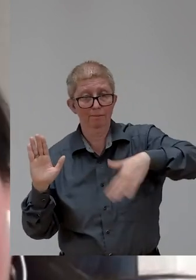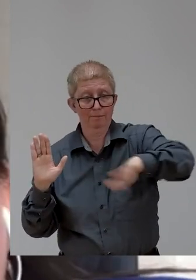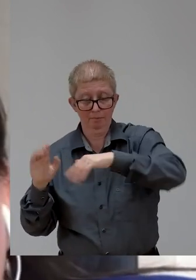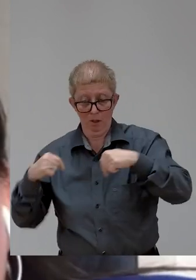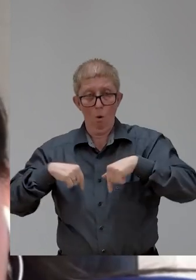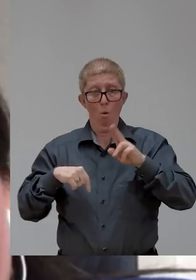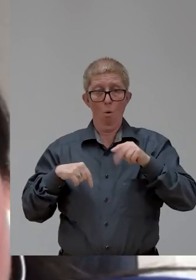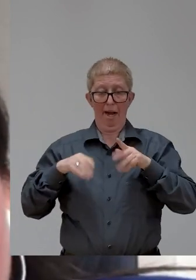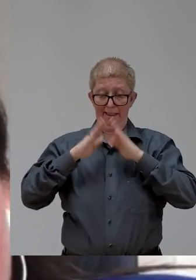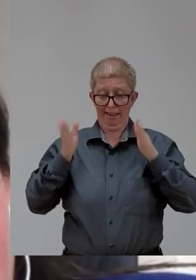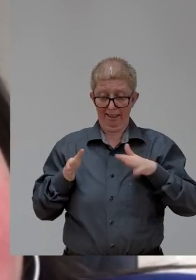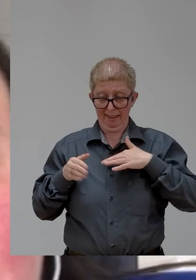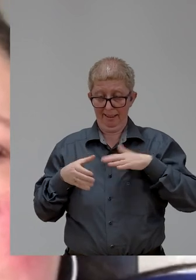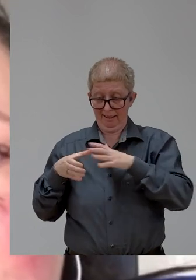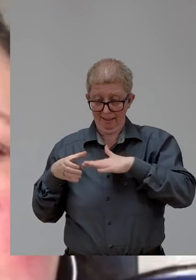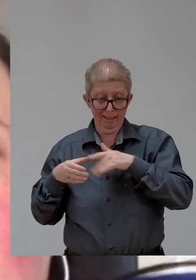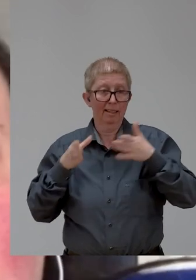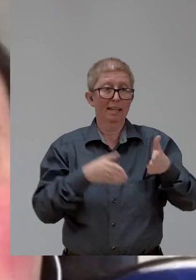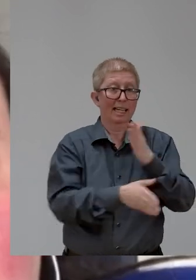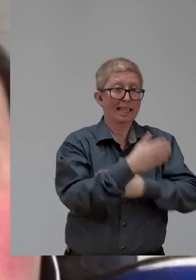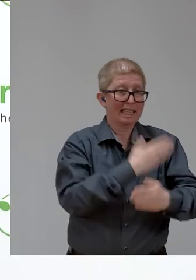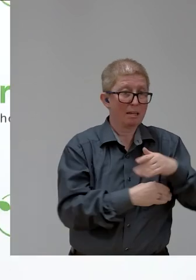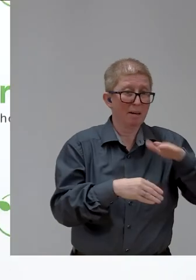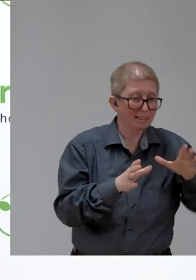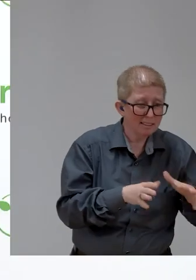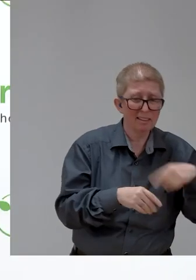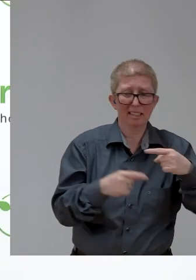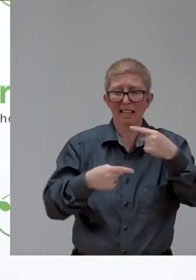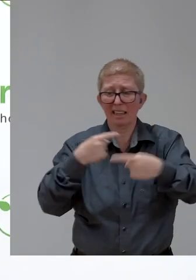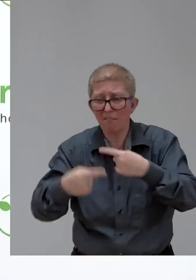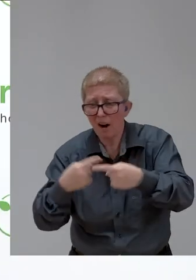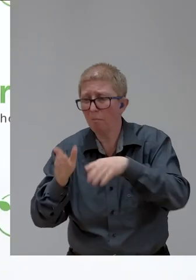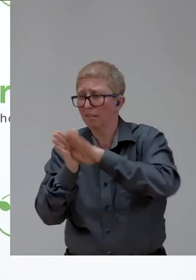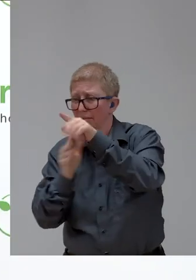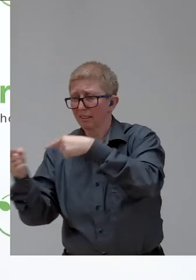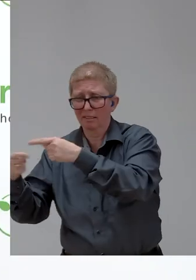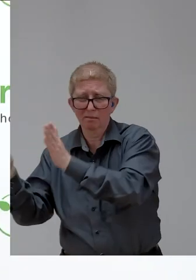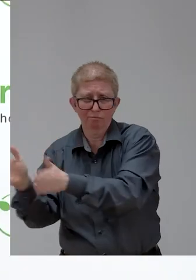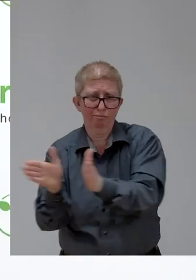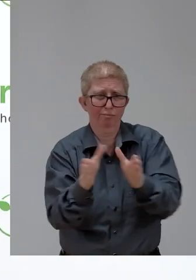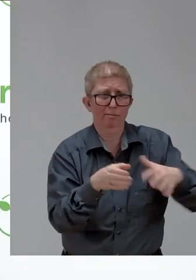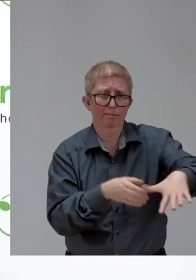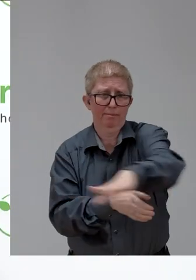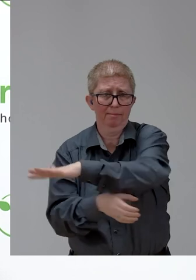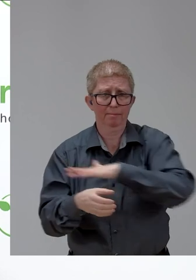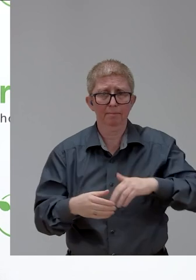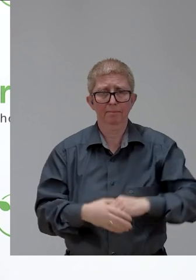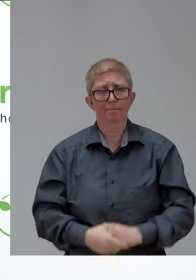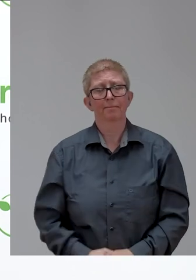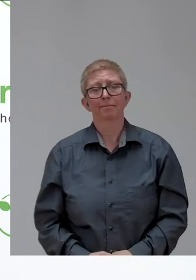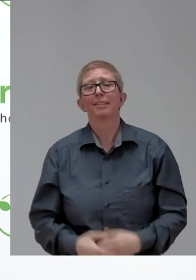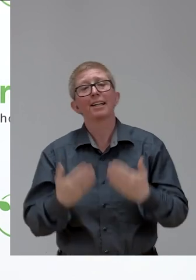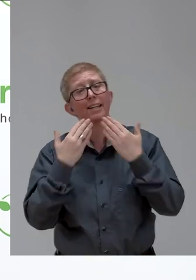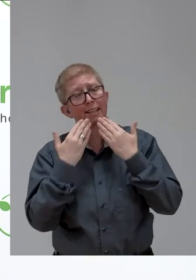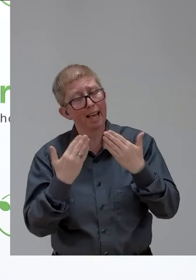rights or development agenda. Thank you so much, Sophia. With this kind of discussions, uh, they are so, so great and motivating.